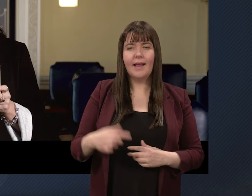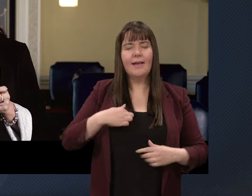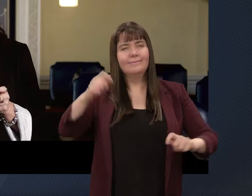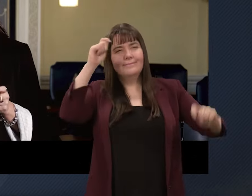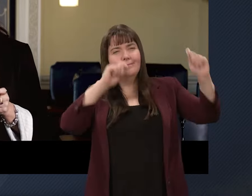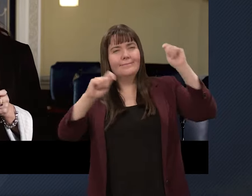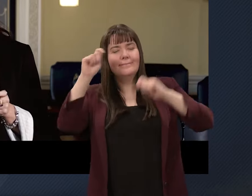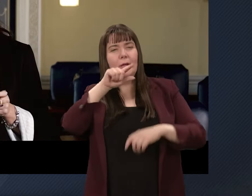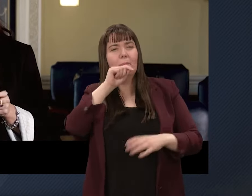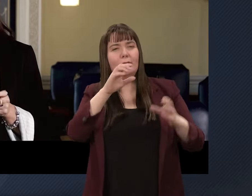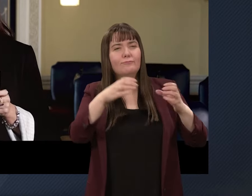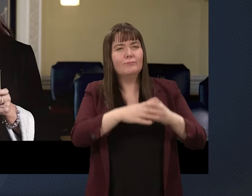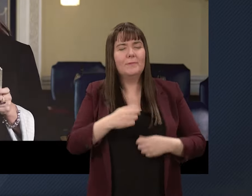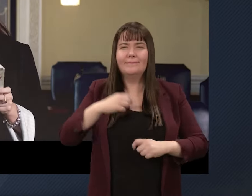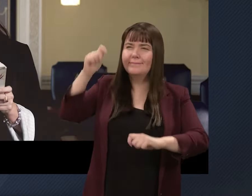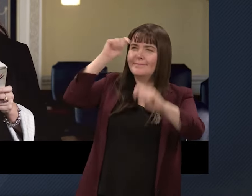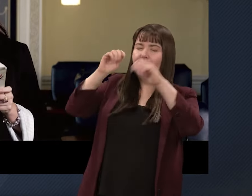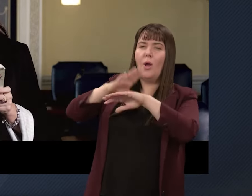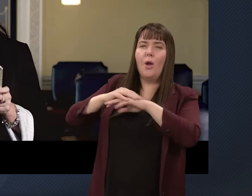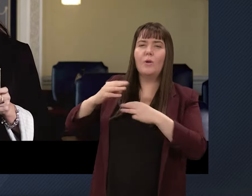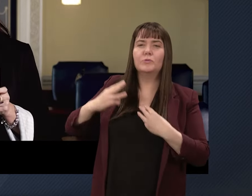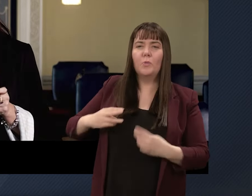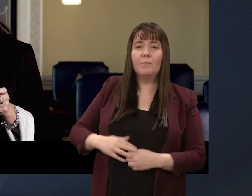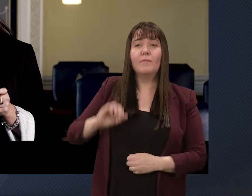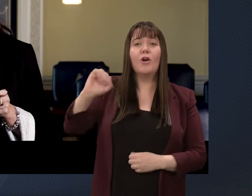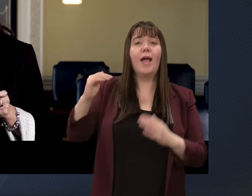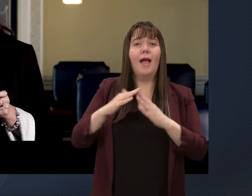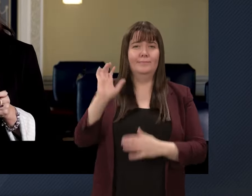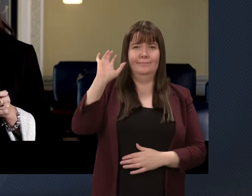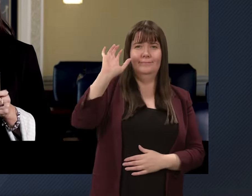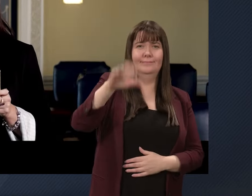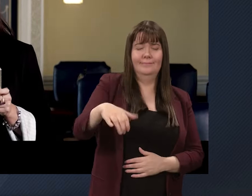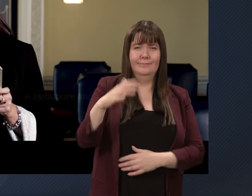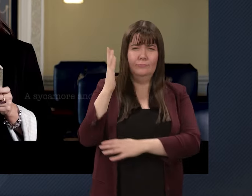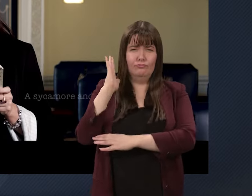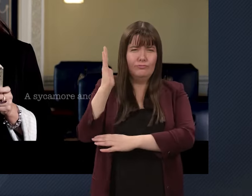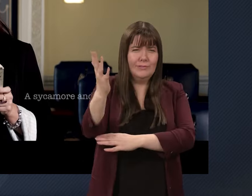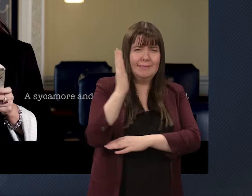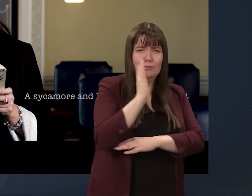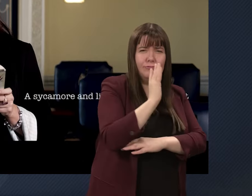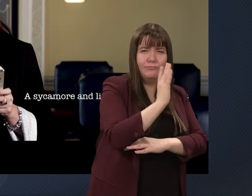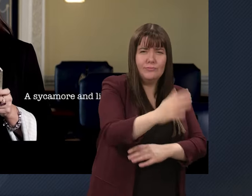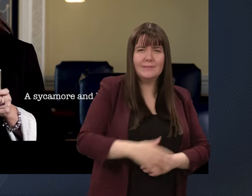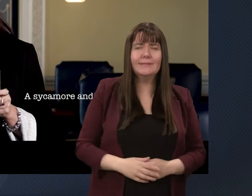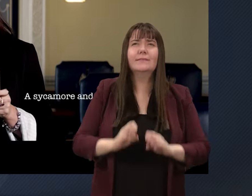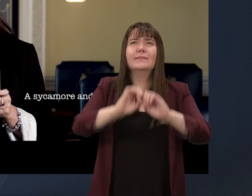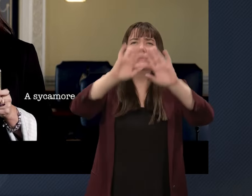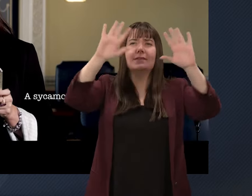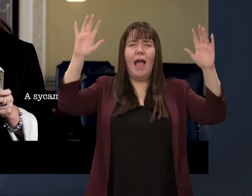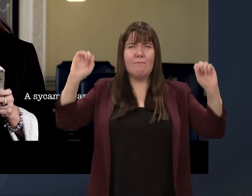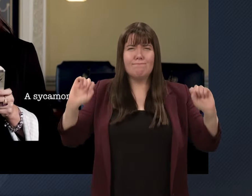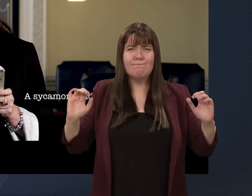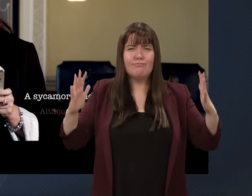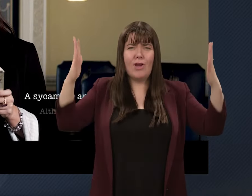I meditate upon a swallow's flight, upon an aged woman and her house, a sycamore and lime tree lost in